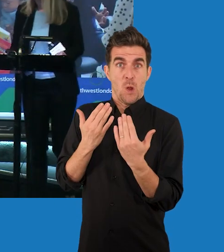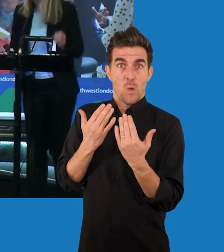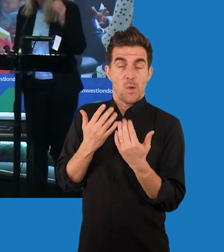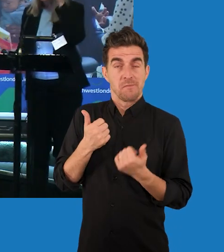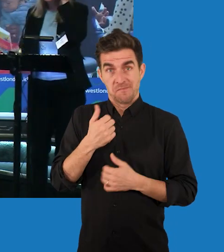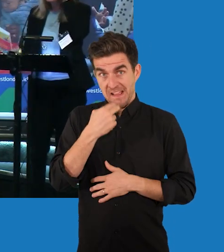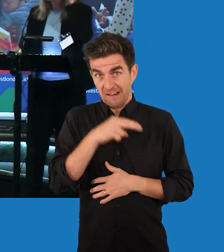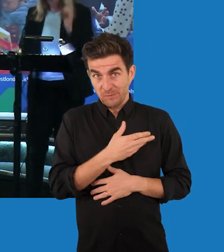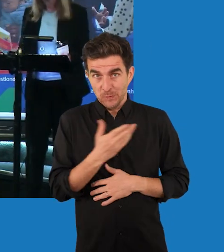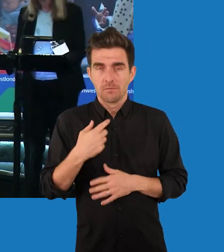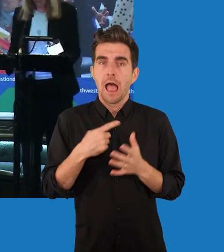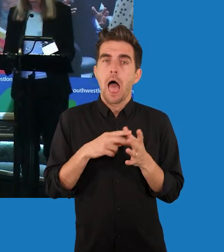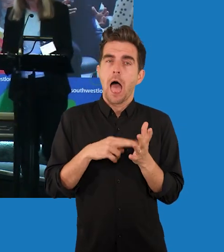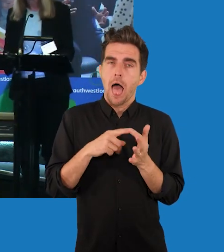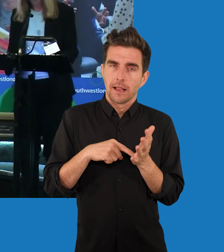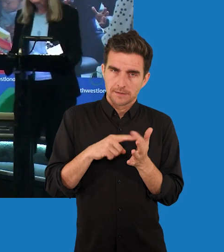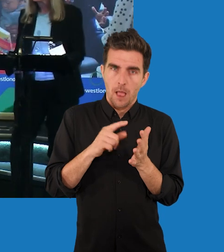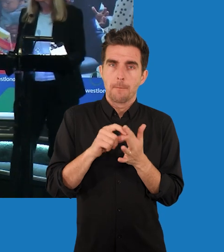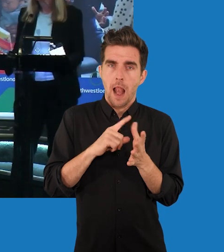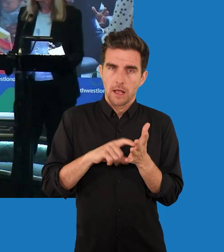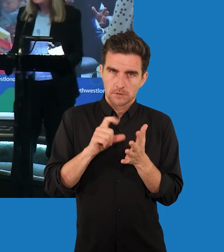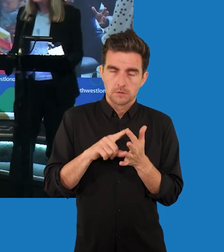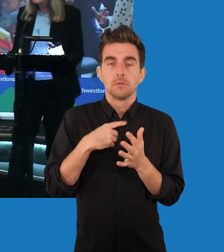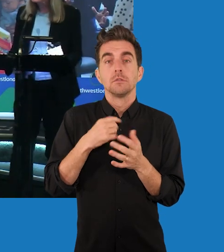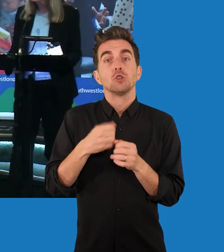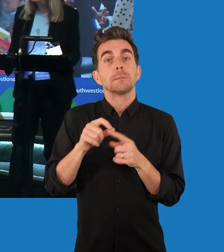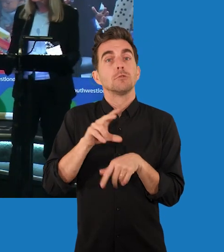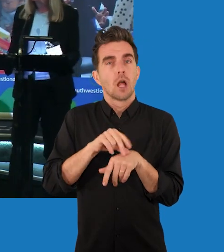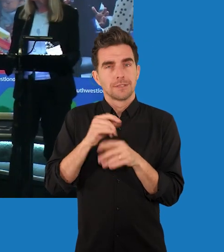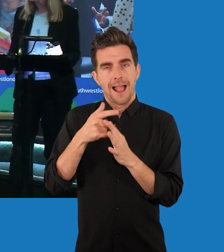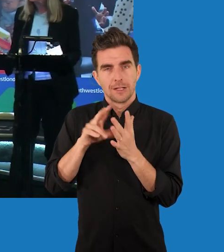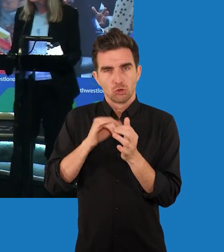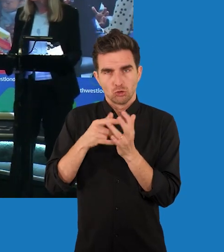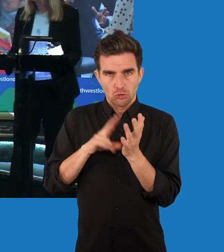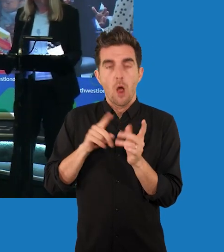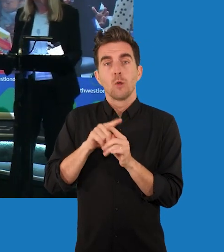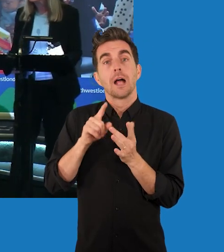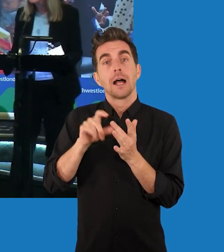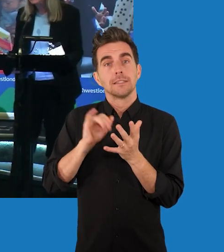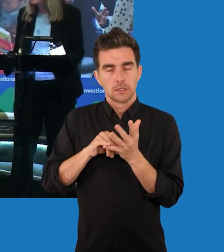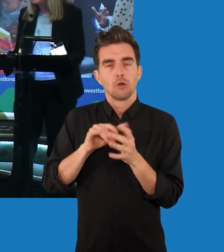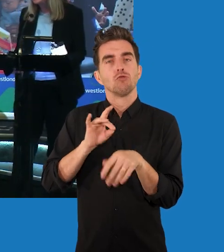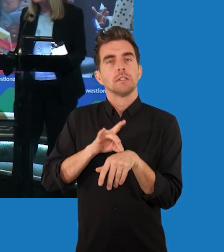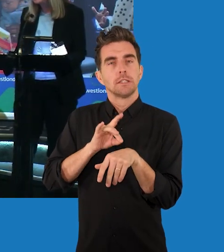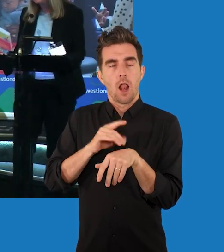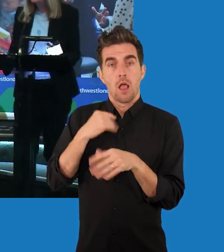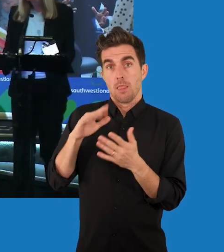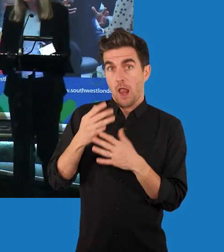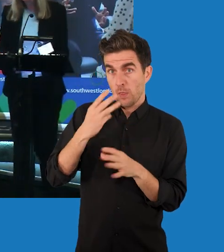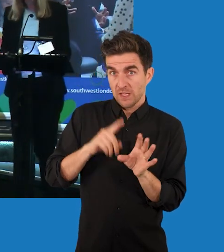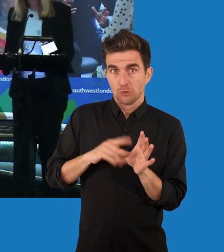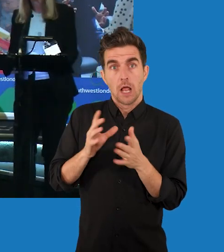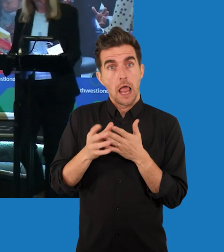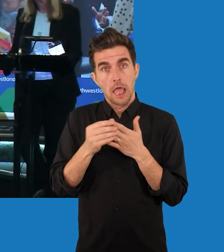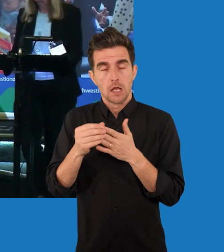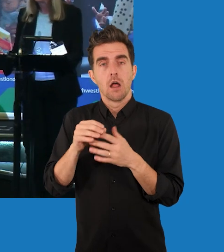Thank you very much, Mike. Good afternoon, everyone. I'm Annette Pouts. I'm a GP in Kingston, where I'm also the ICS Clinical Director. And for the